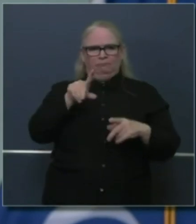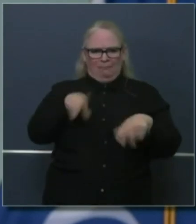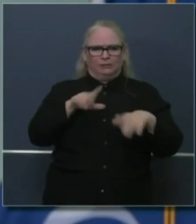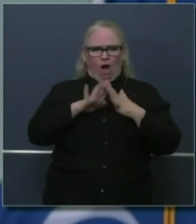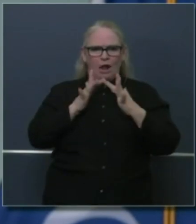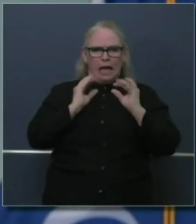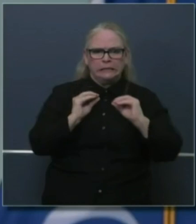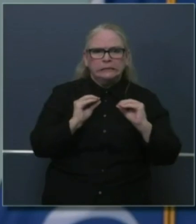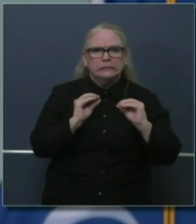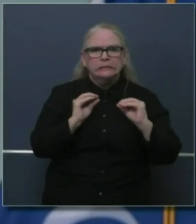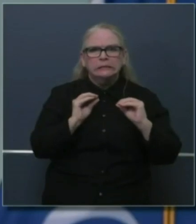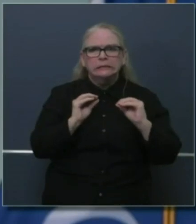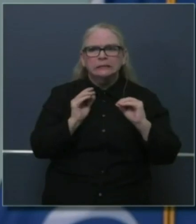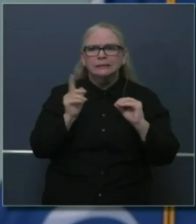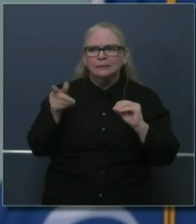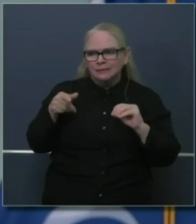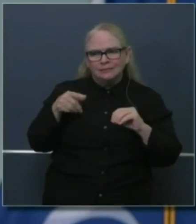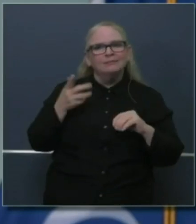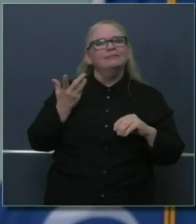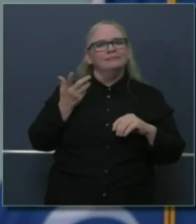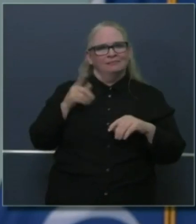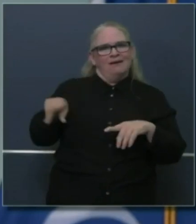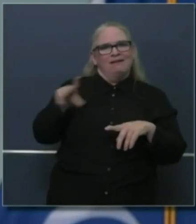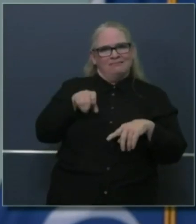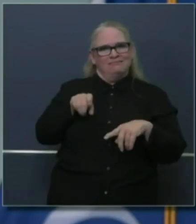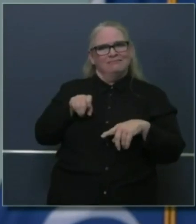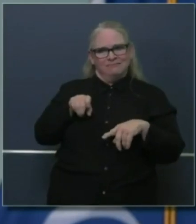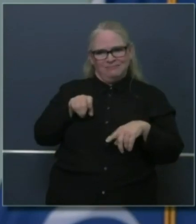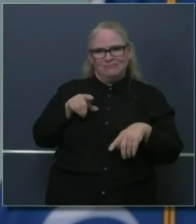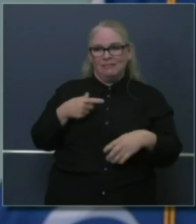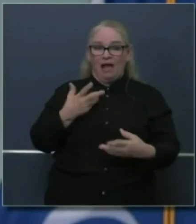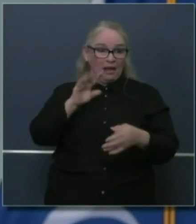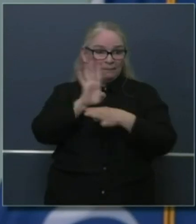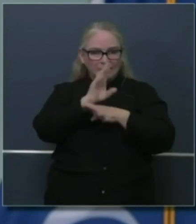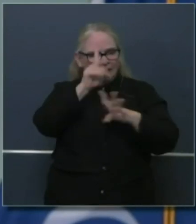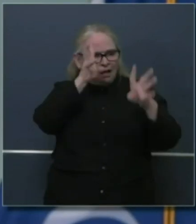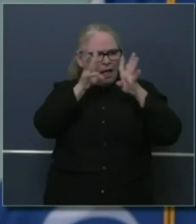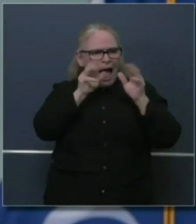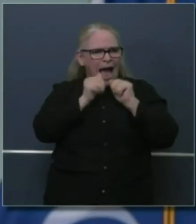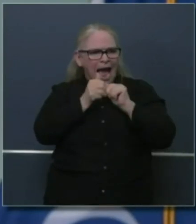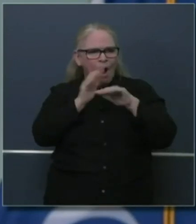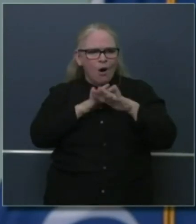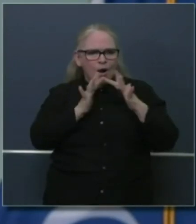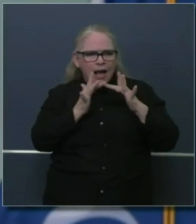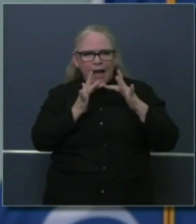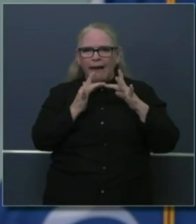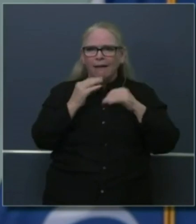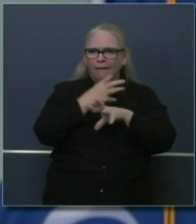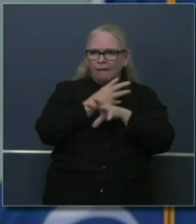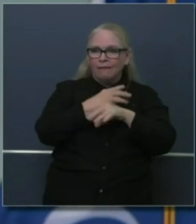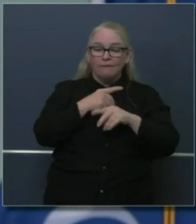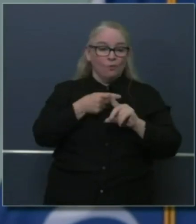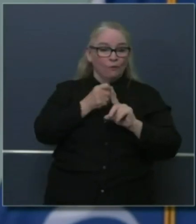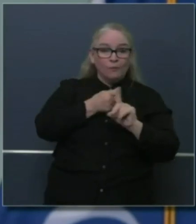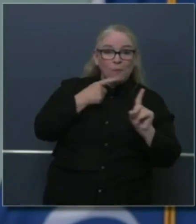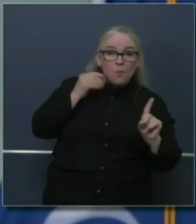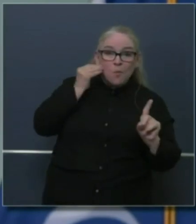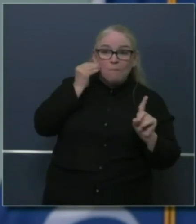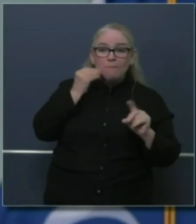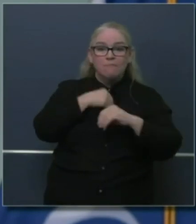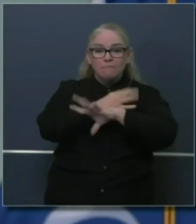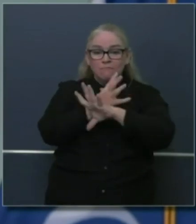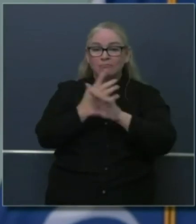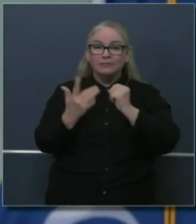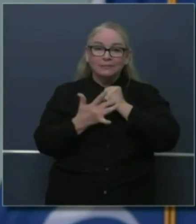and entrepreneurs that have even broken through in additional innovations in terms of the telework that they're doing and the other capacity to